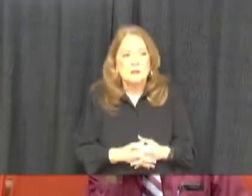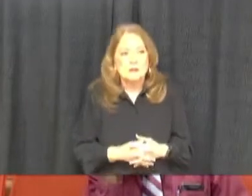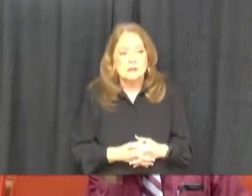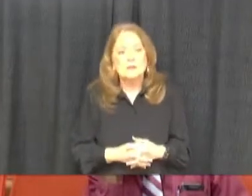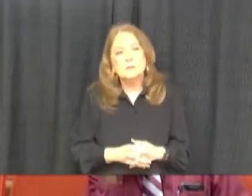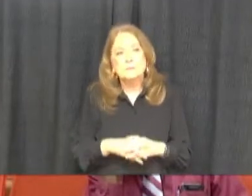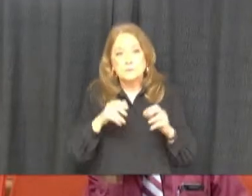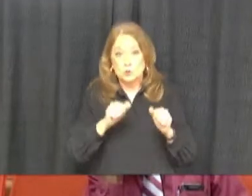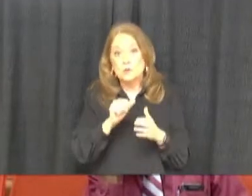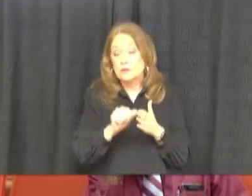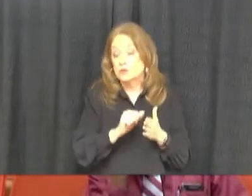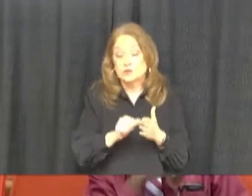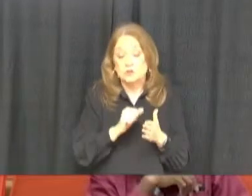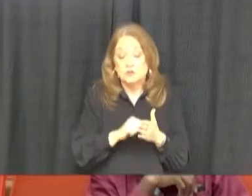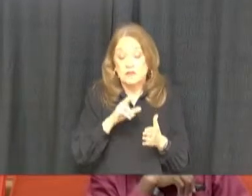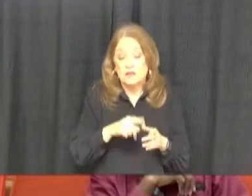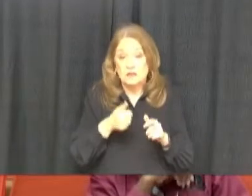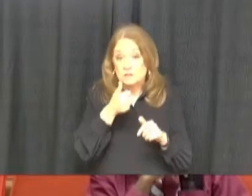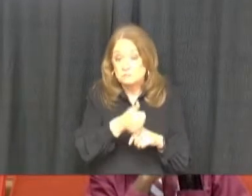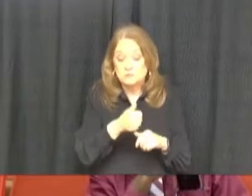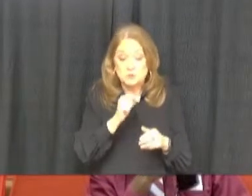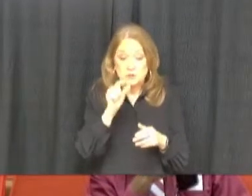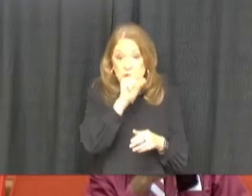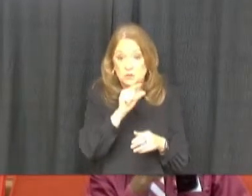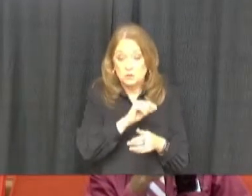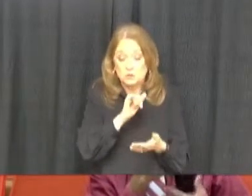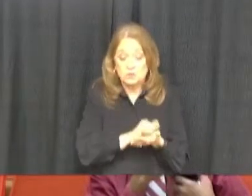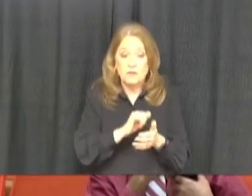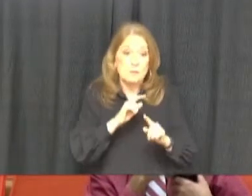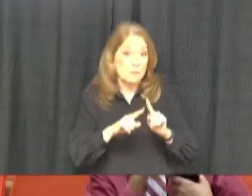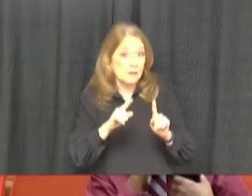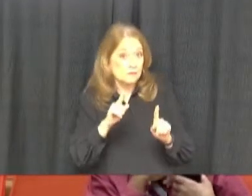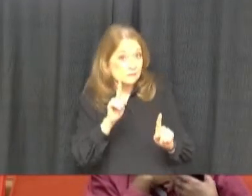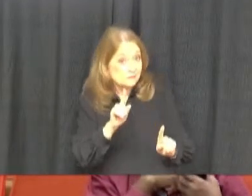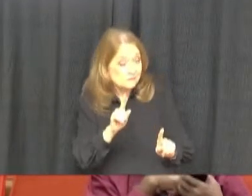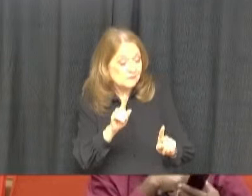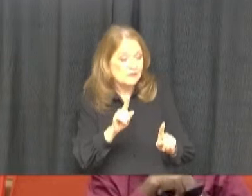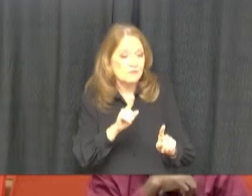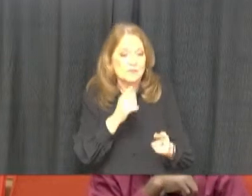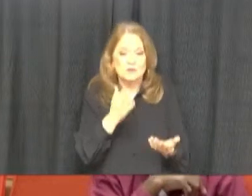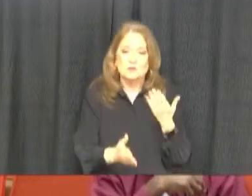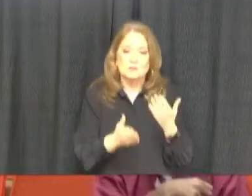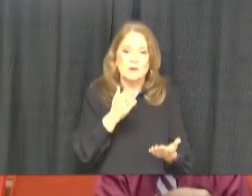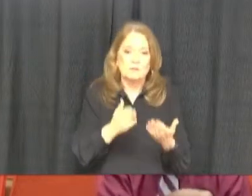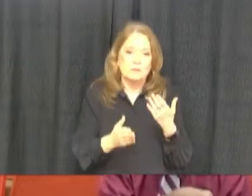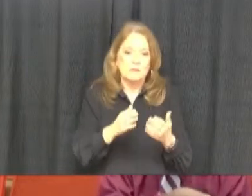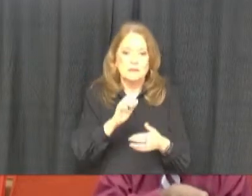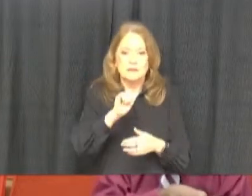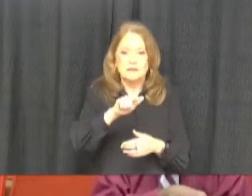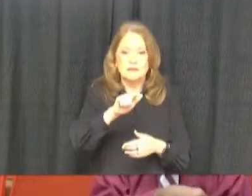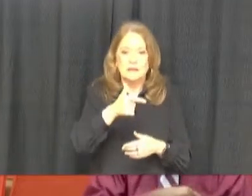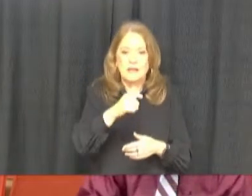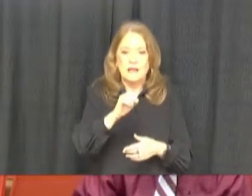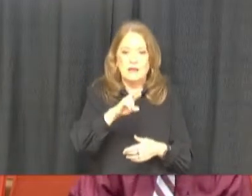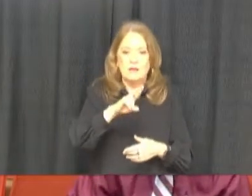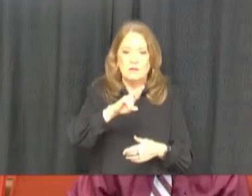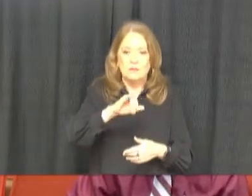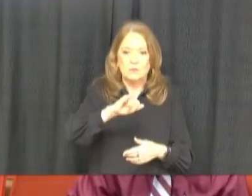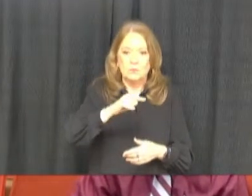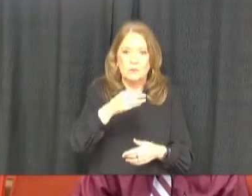just look that up. You can, Google that, but be wary. There's probably an algorithm that's watching what you're